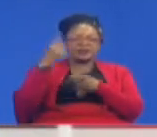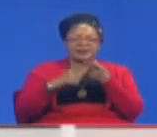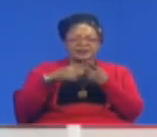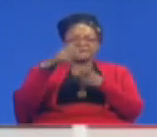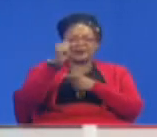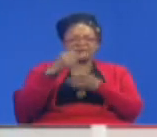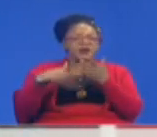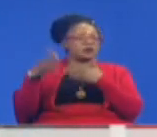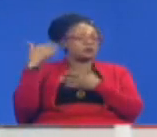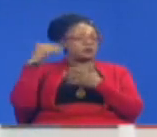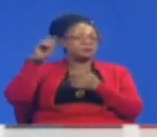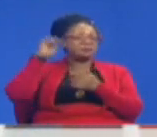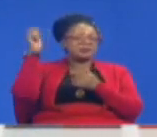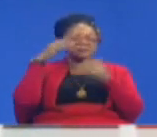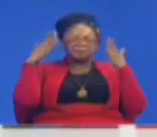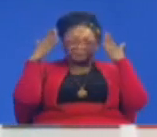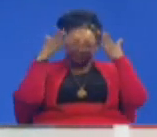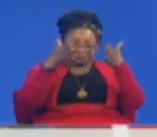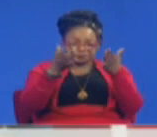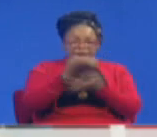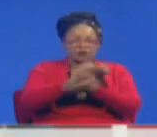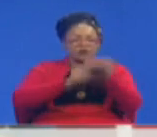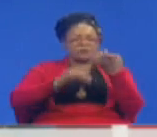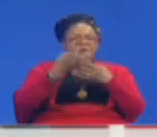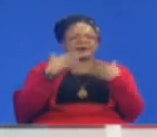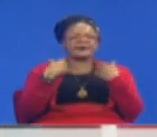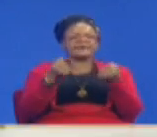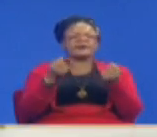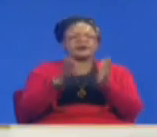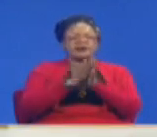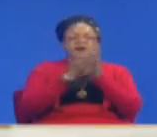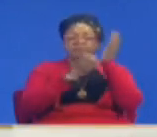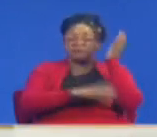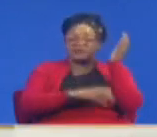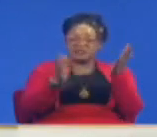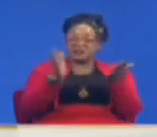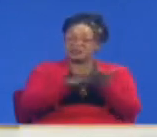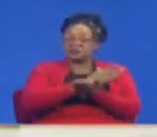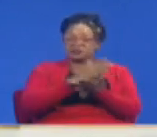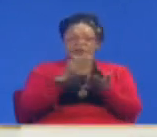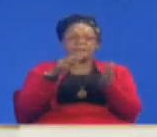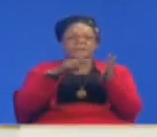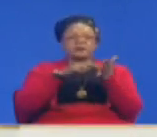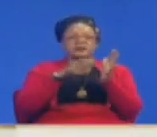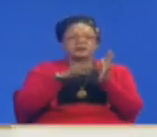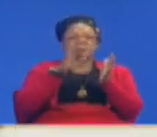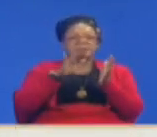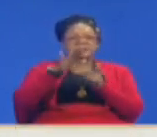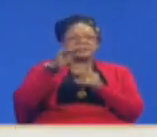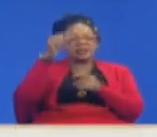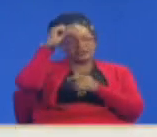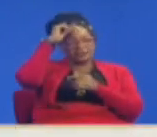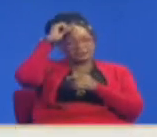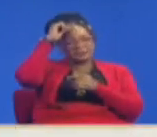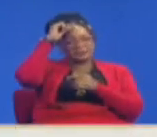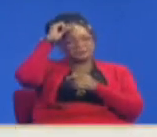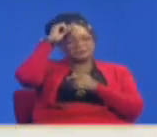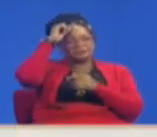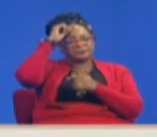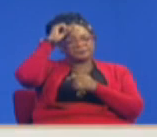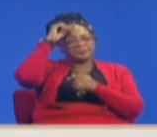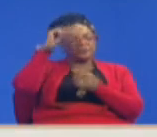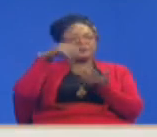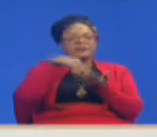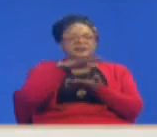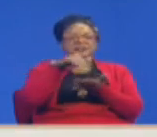the president focused on economic recovery and poverty eradication programs initiated by his government. A center of